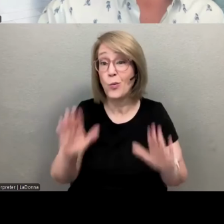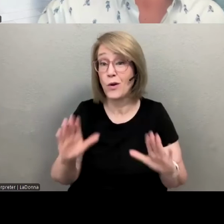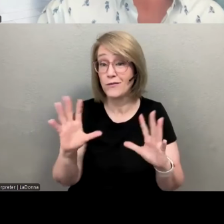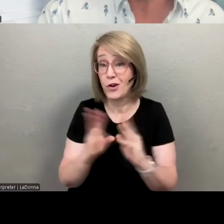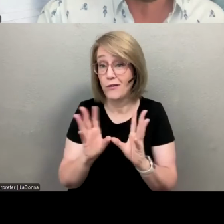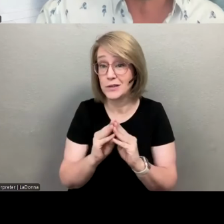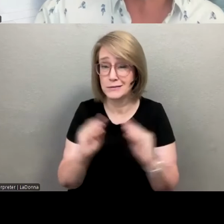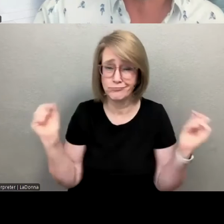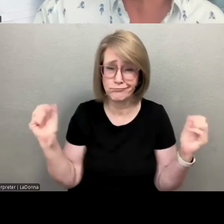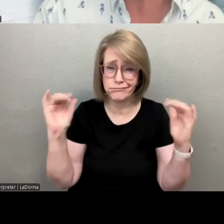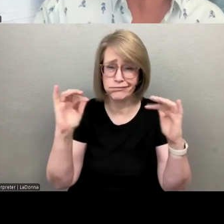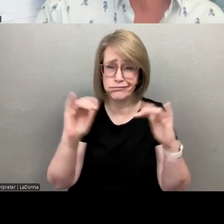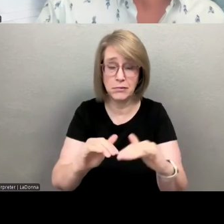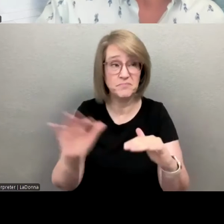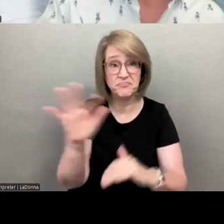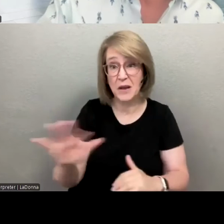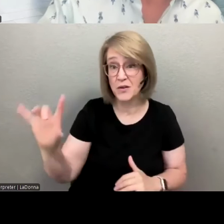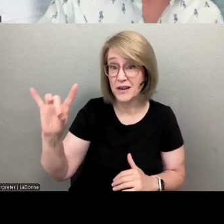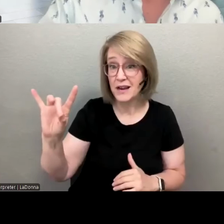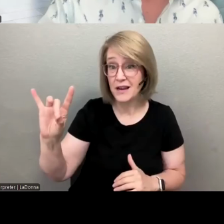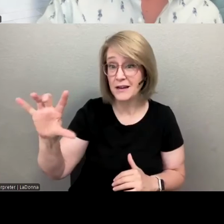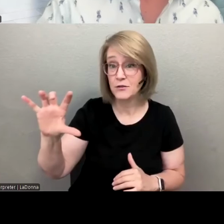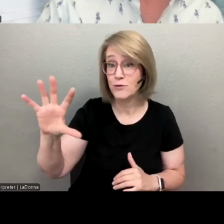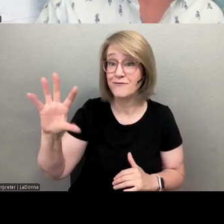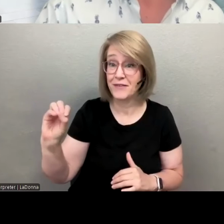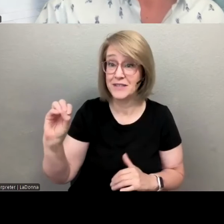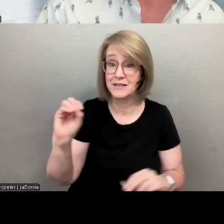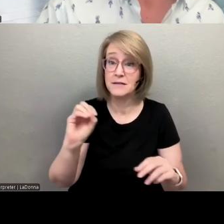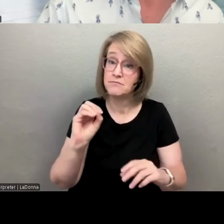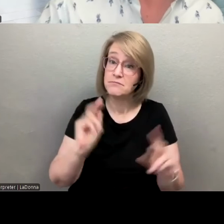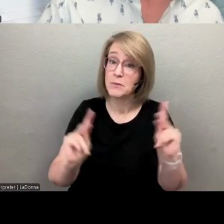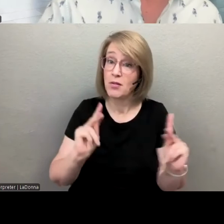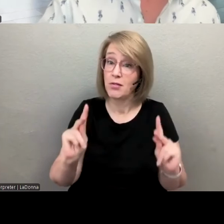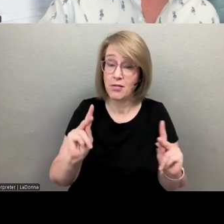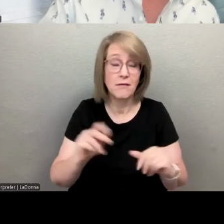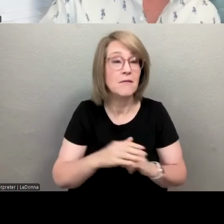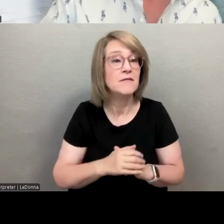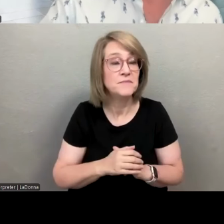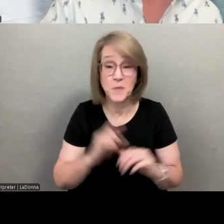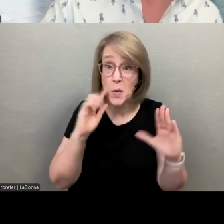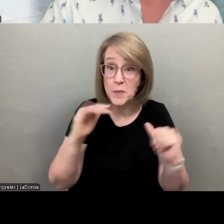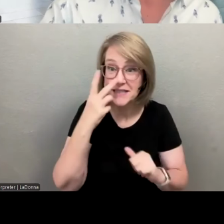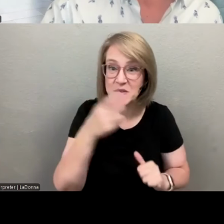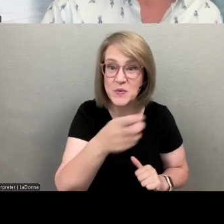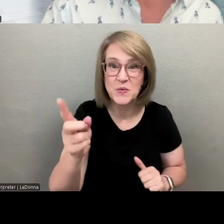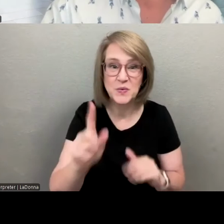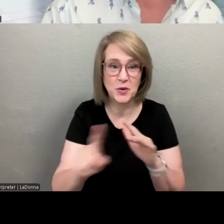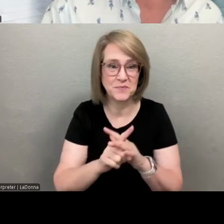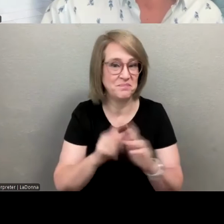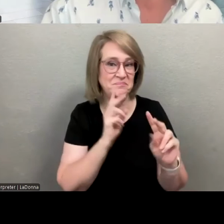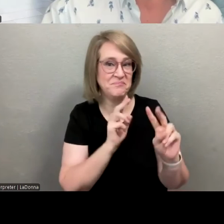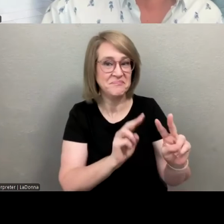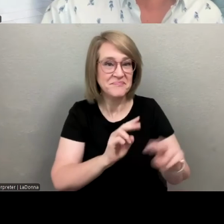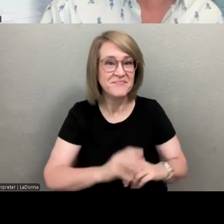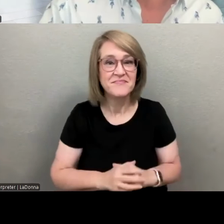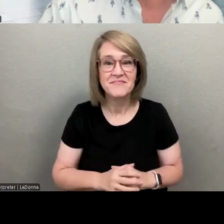like 850 or so people there. It grows every year as our community grows, so I hope to see you there. I'm really looking forward to